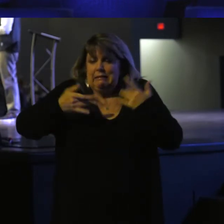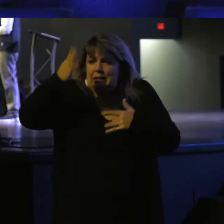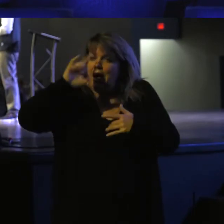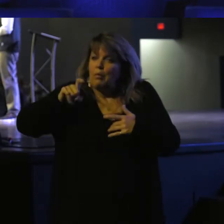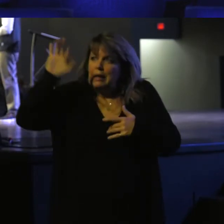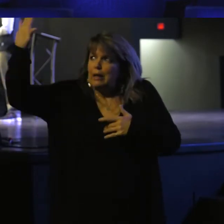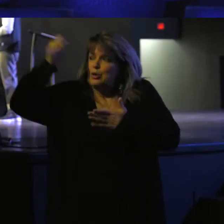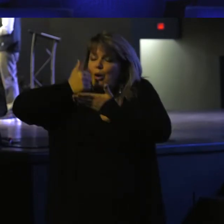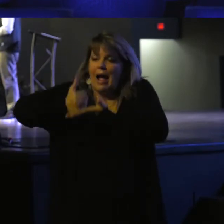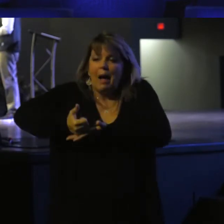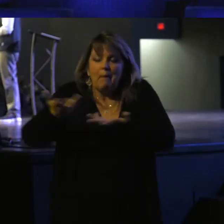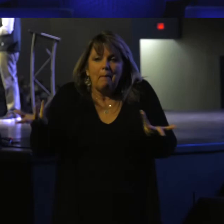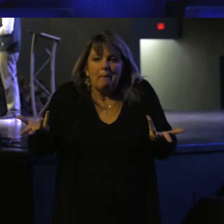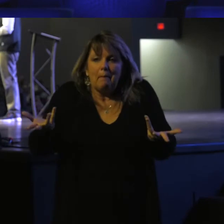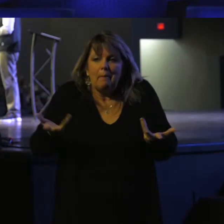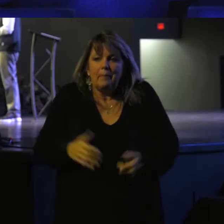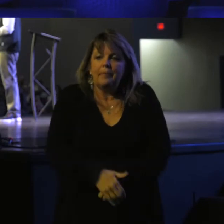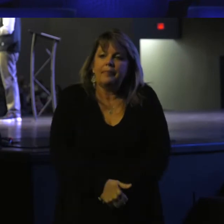need your help.